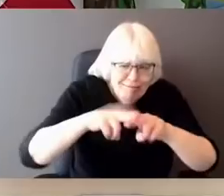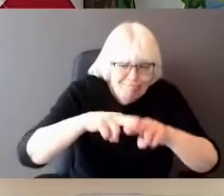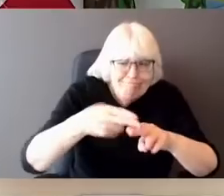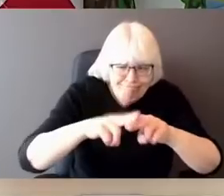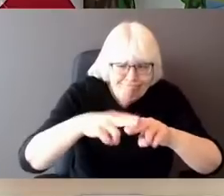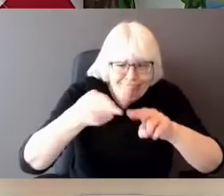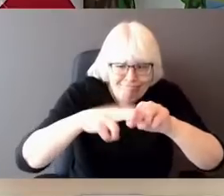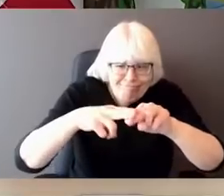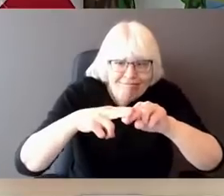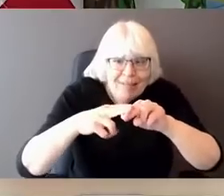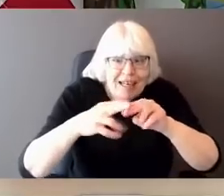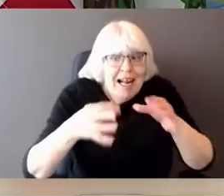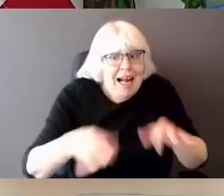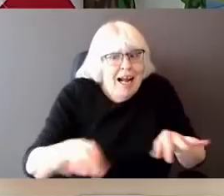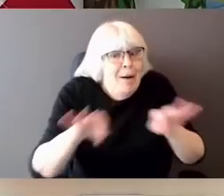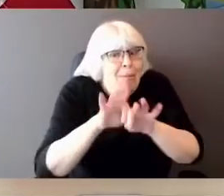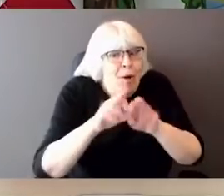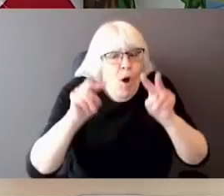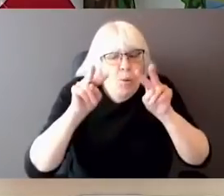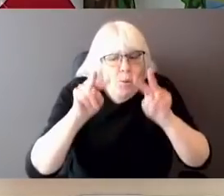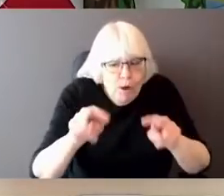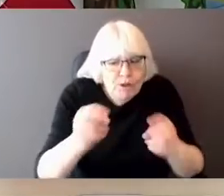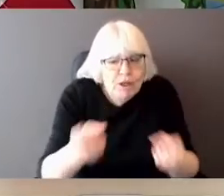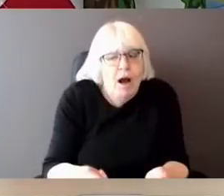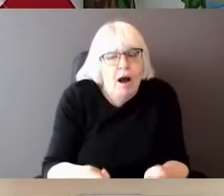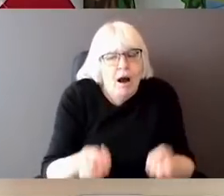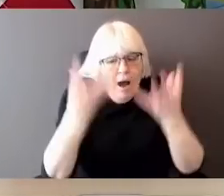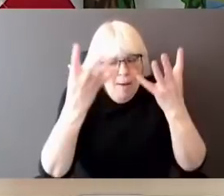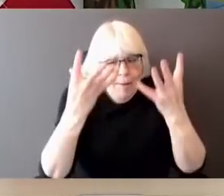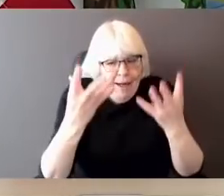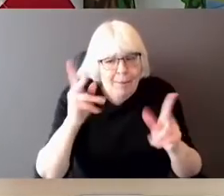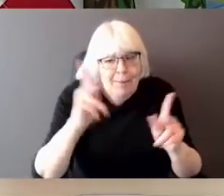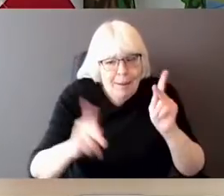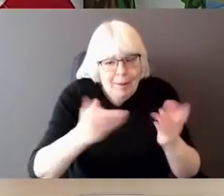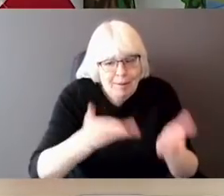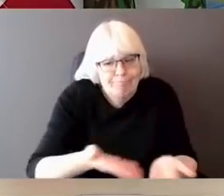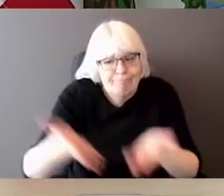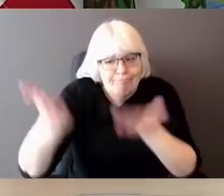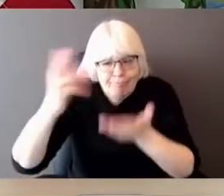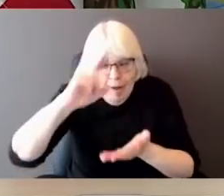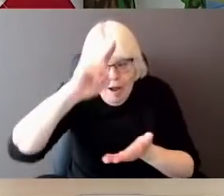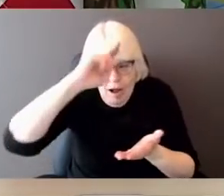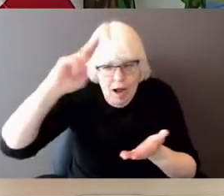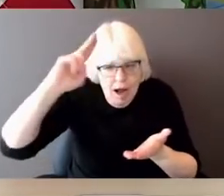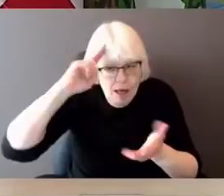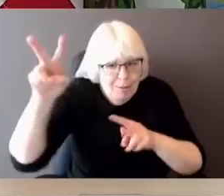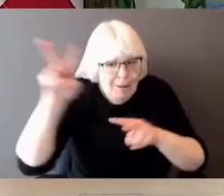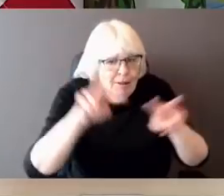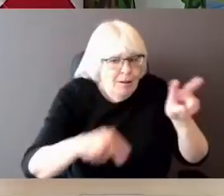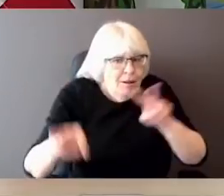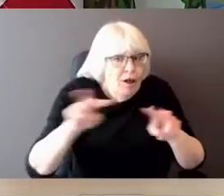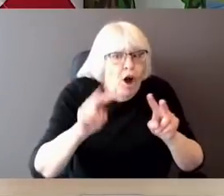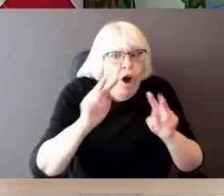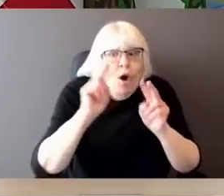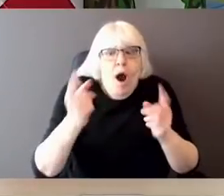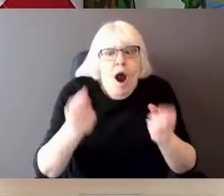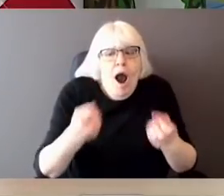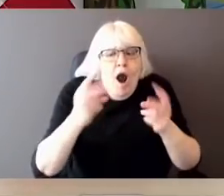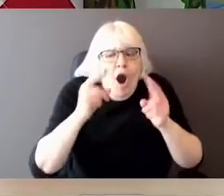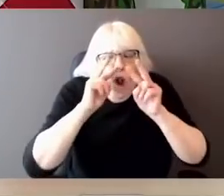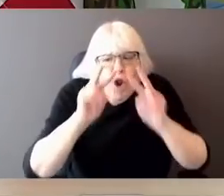is the number of hospitalizations that we're seeing. In addition to just looking at the numbers, we also look at sort of the demographics around